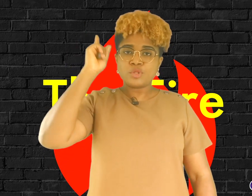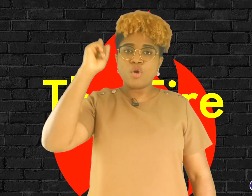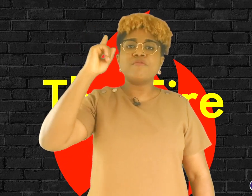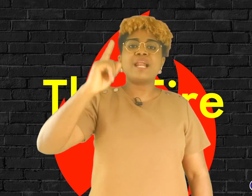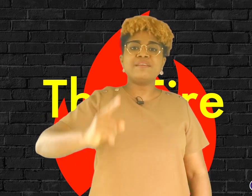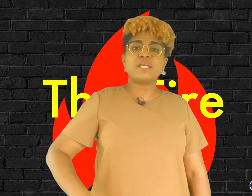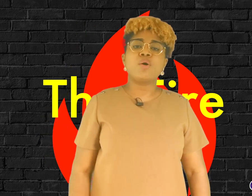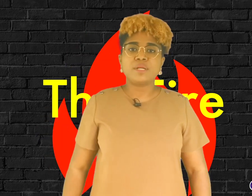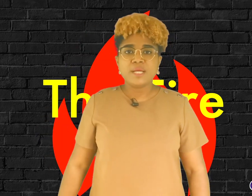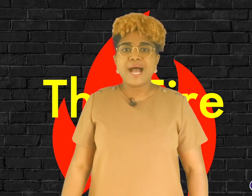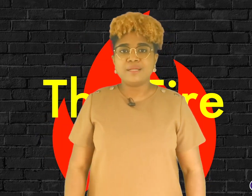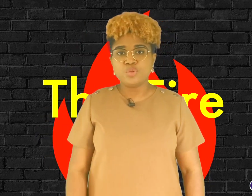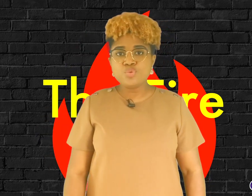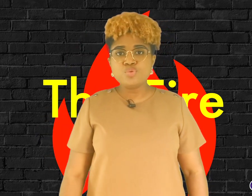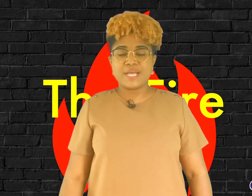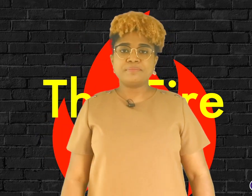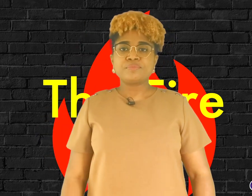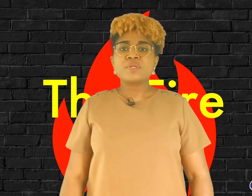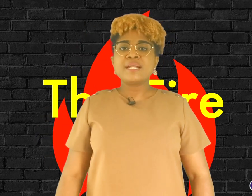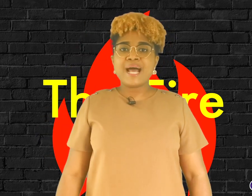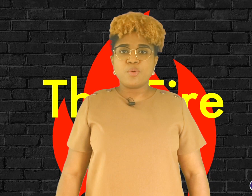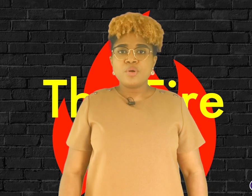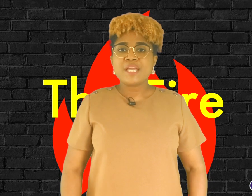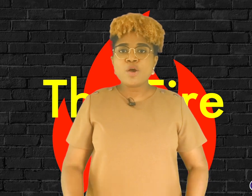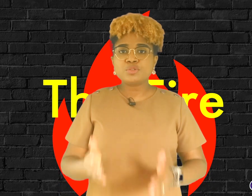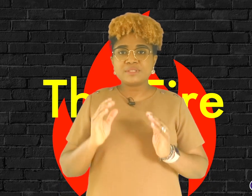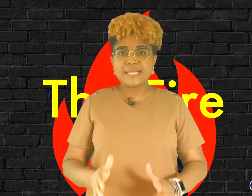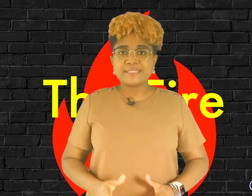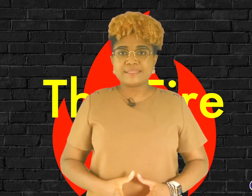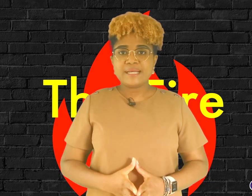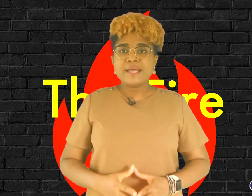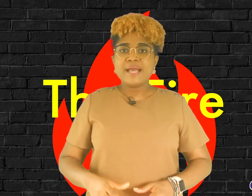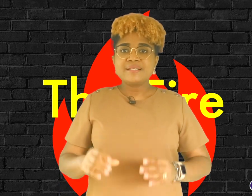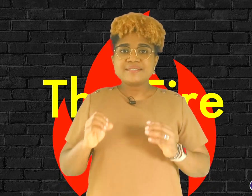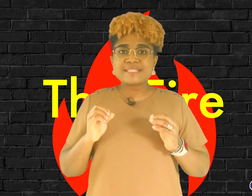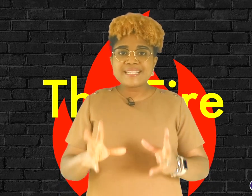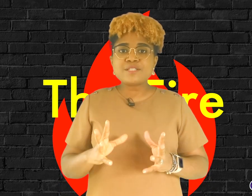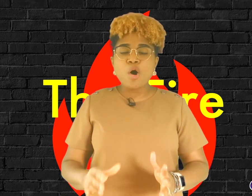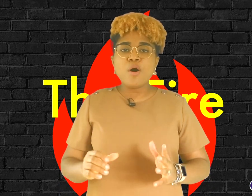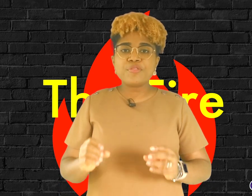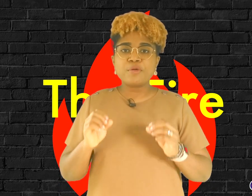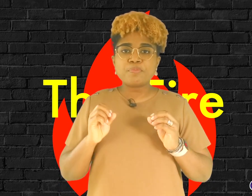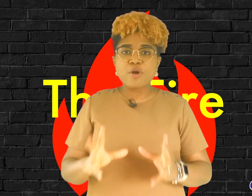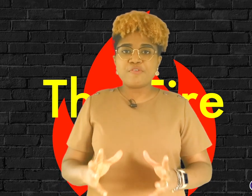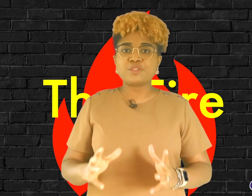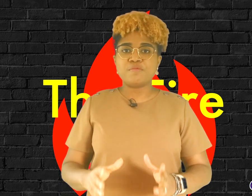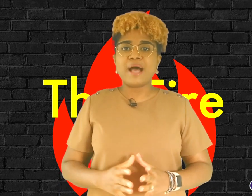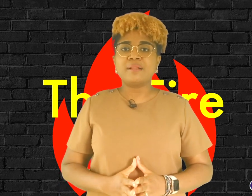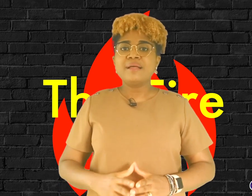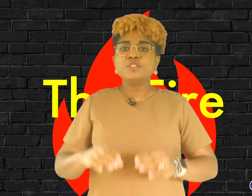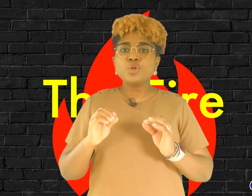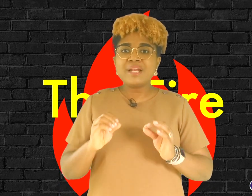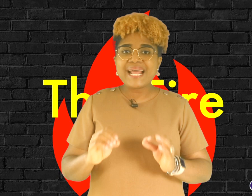supremacy of our living God. Hallelujah. Now, he also says, seize all the prophets